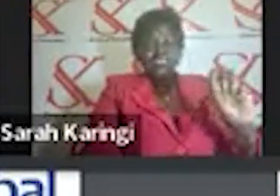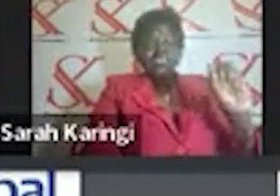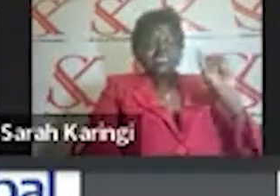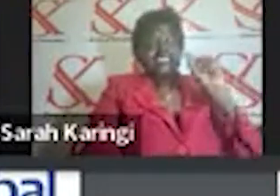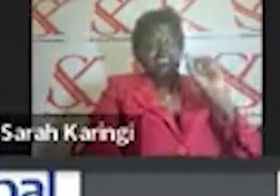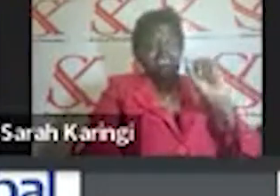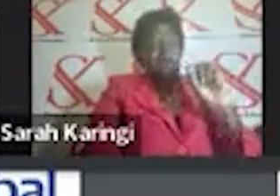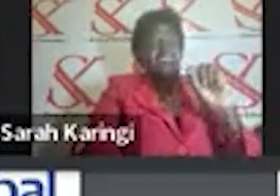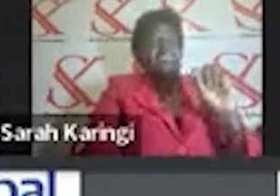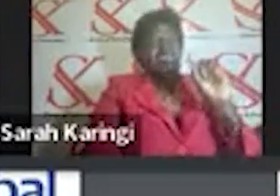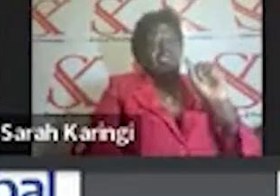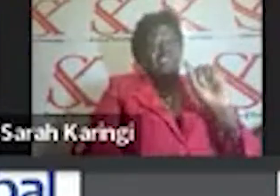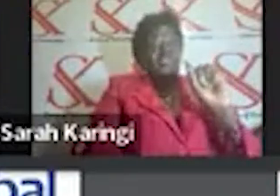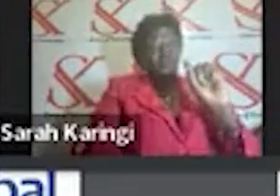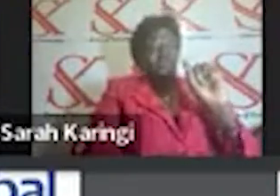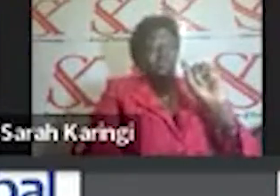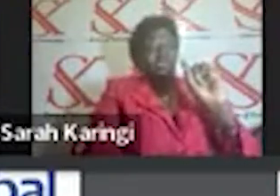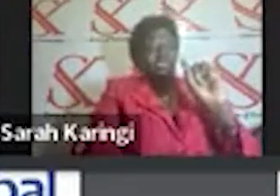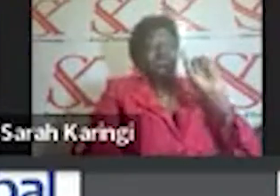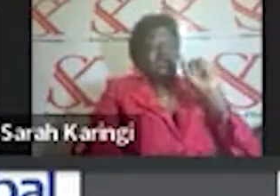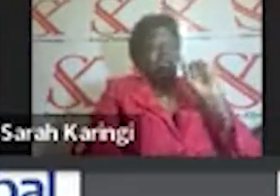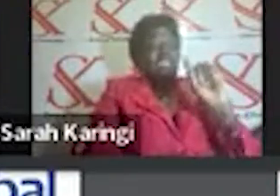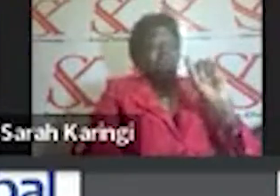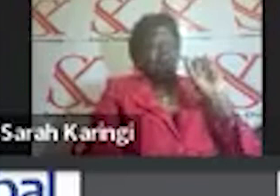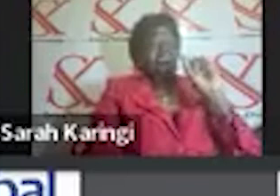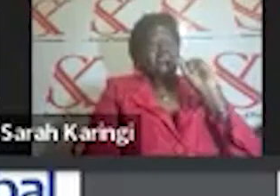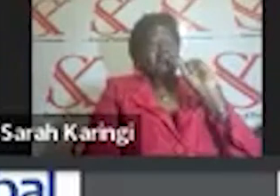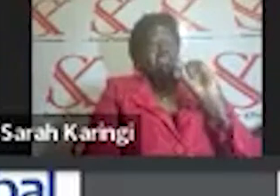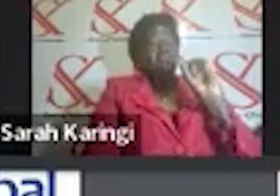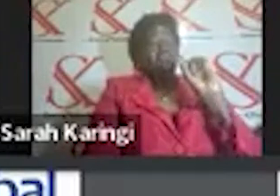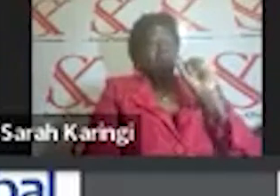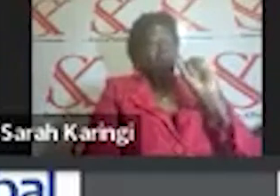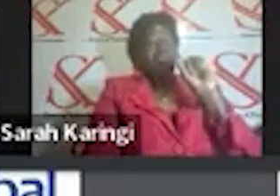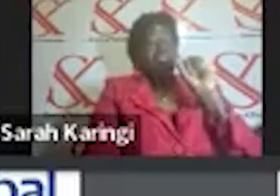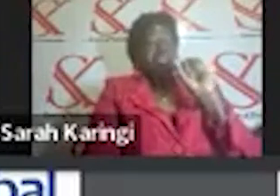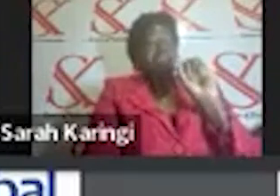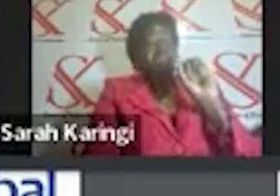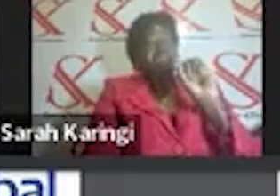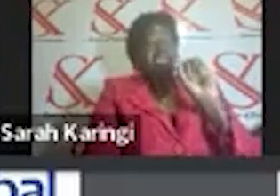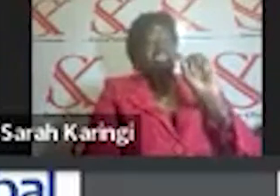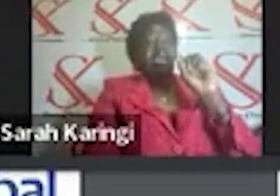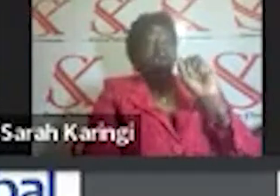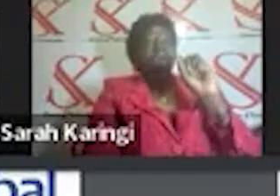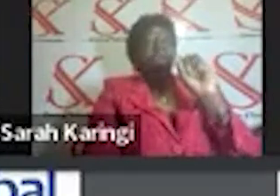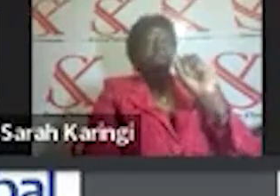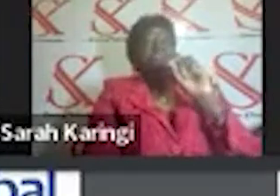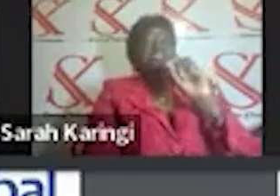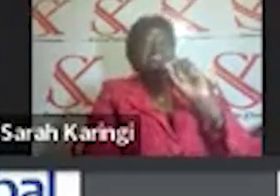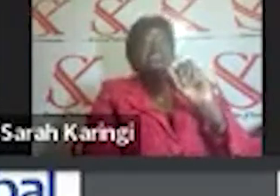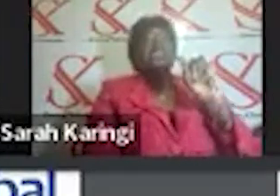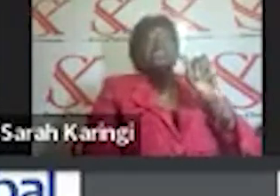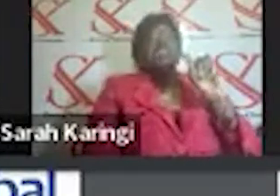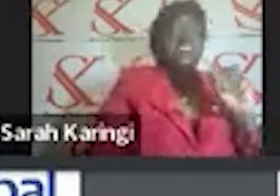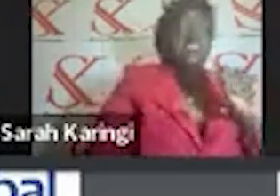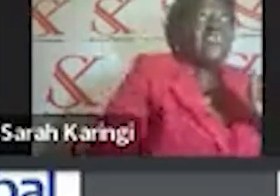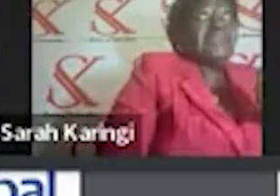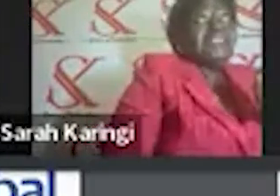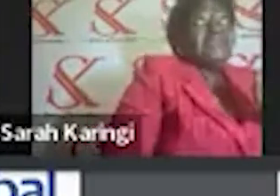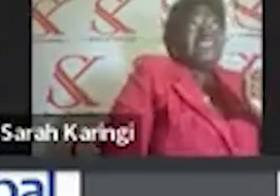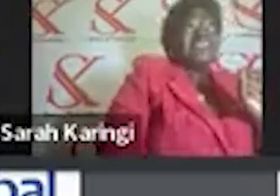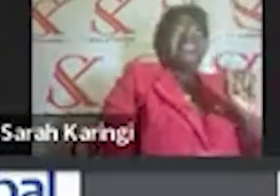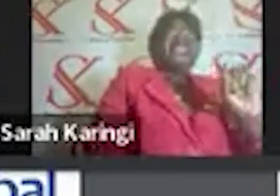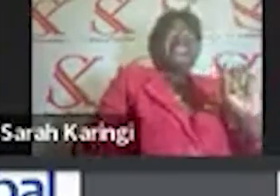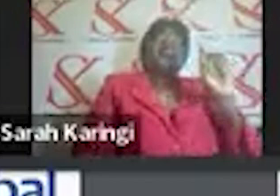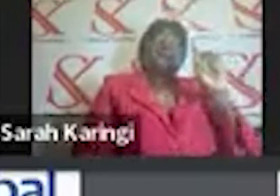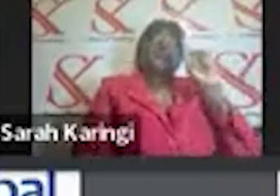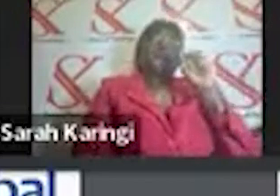change. Then the other one is your attitude. Our attitude is our ways of who we are and how we do things. Let me tell you what I mean